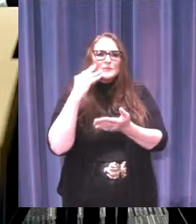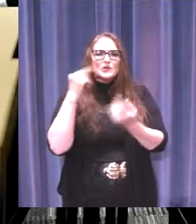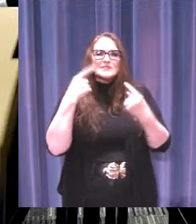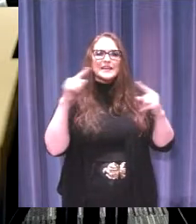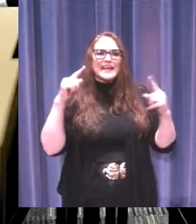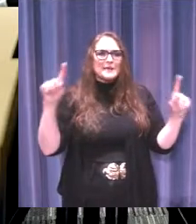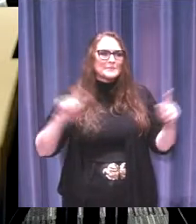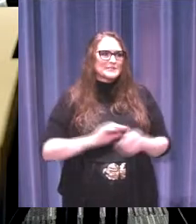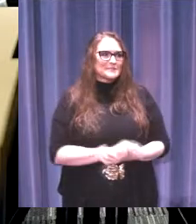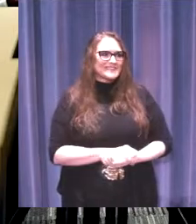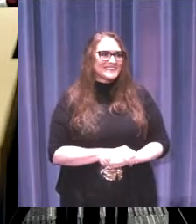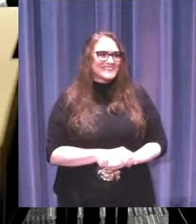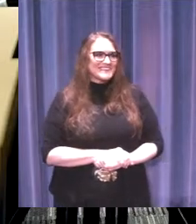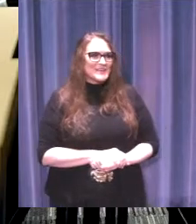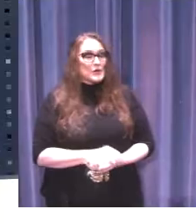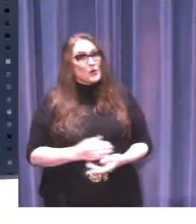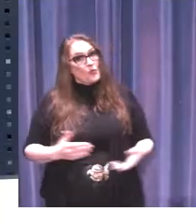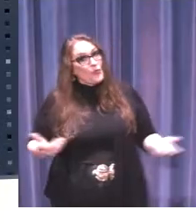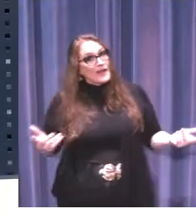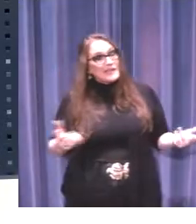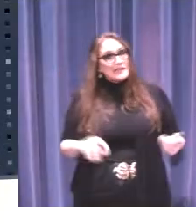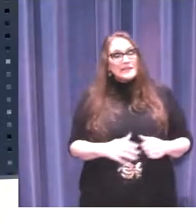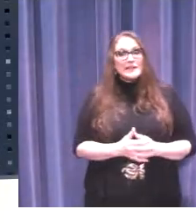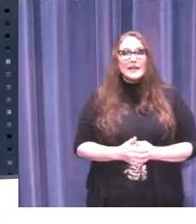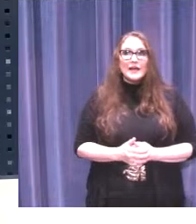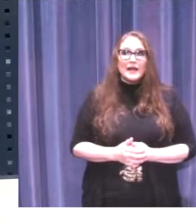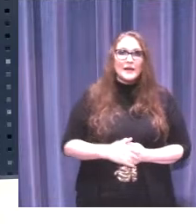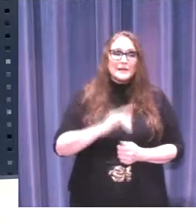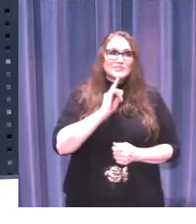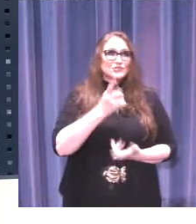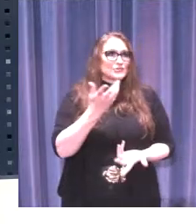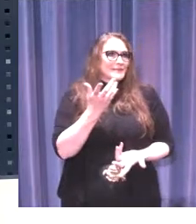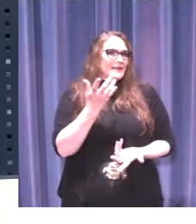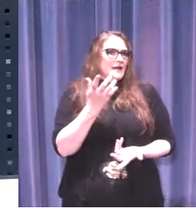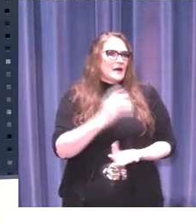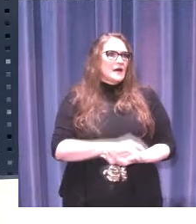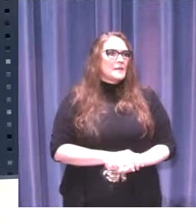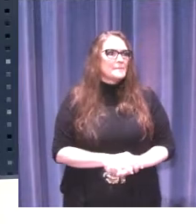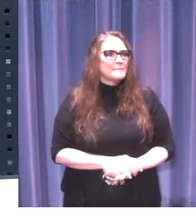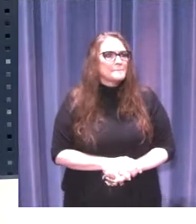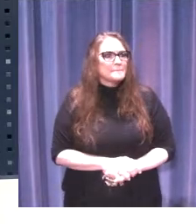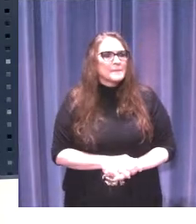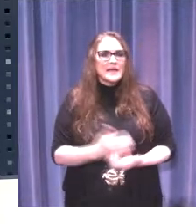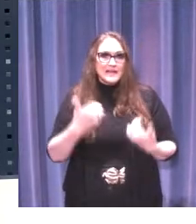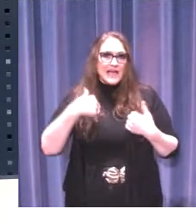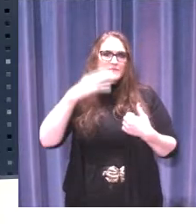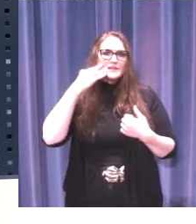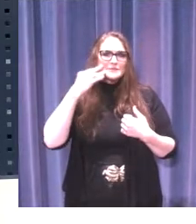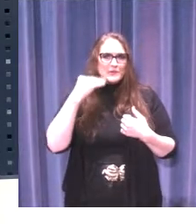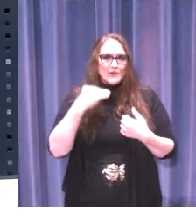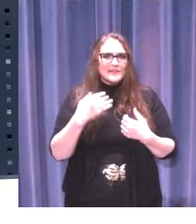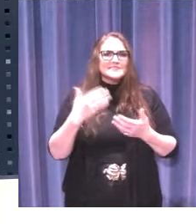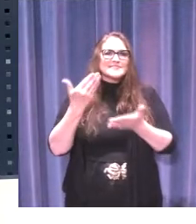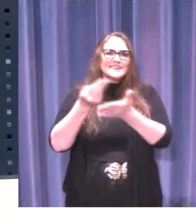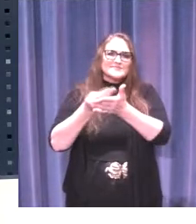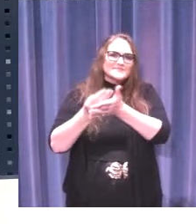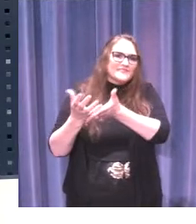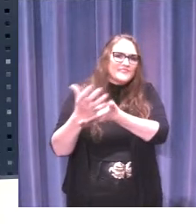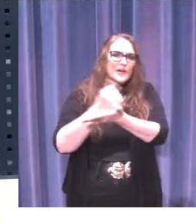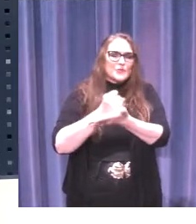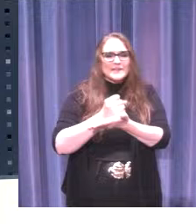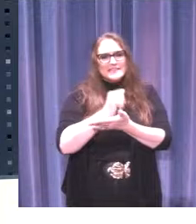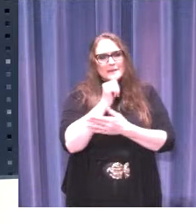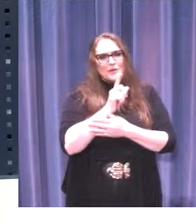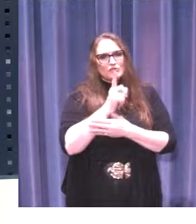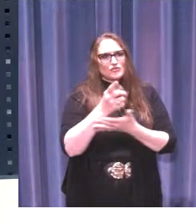accomplishments. Well, I certainly have experience in fundraising. I'm not